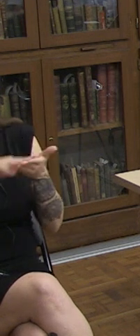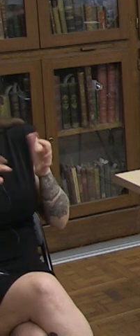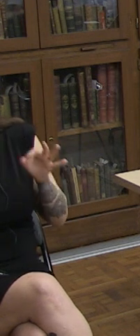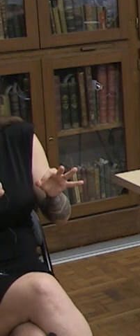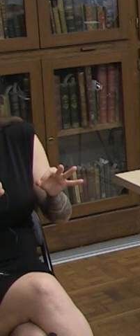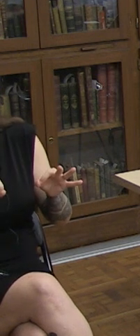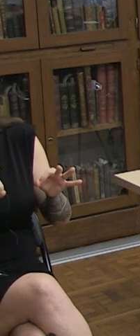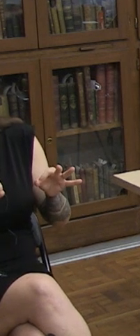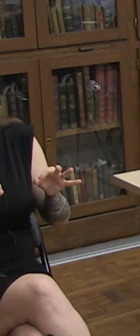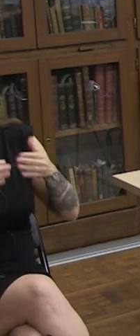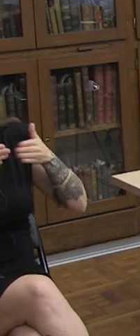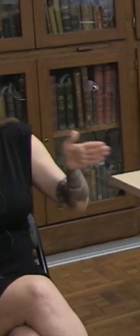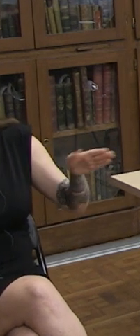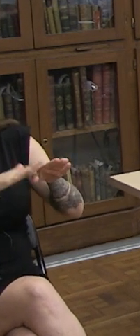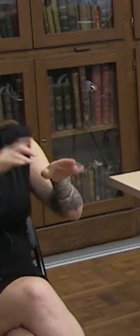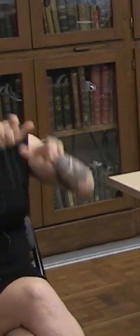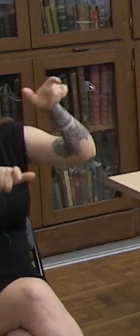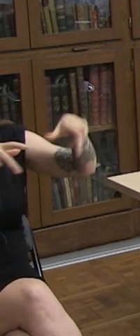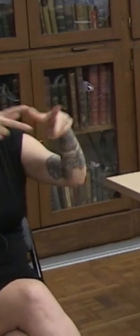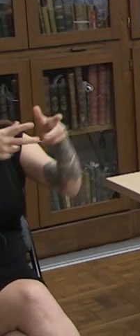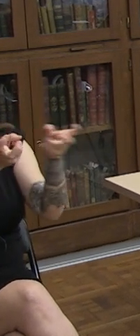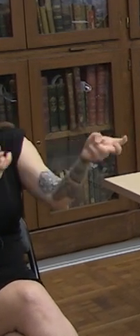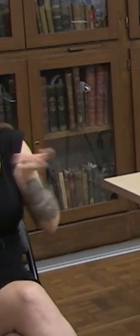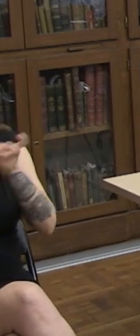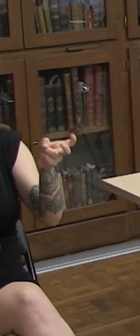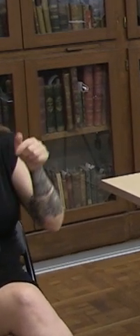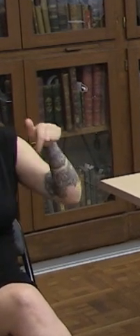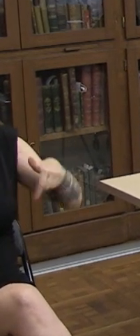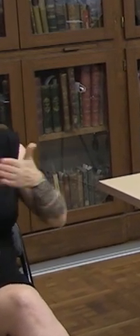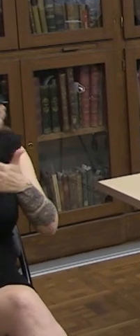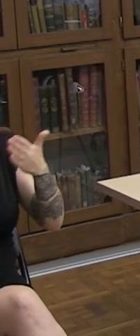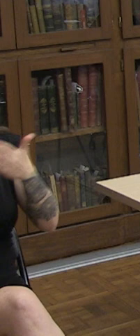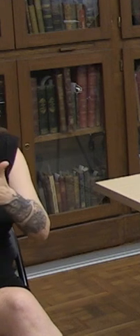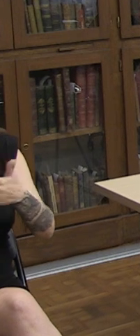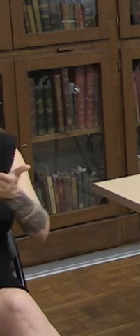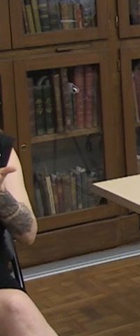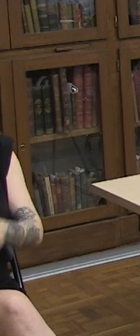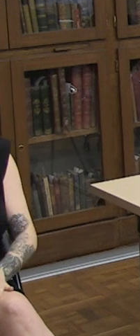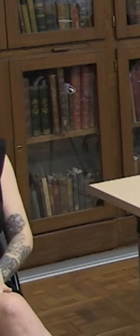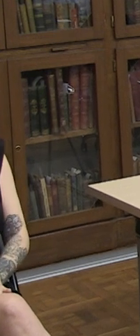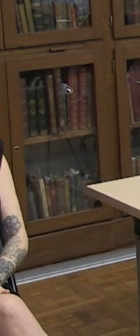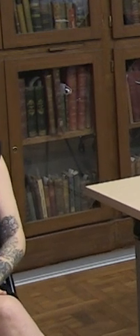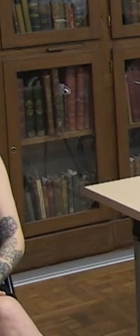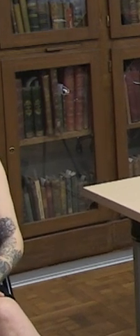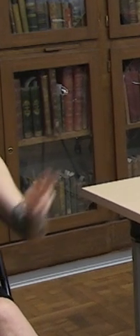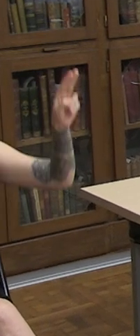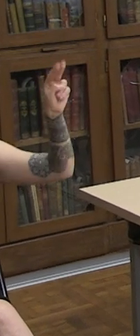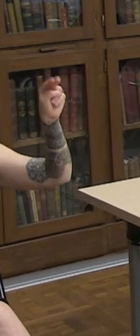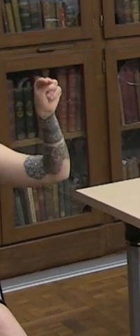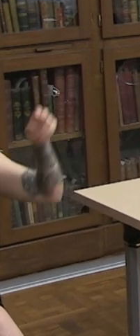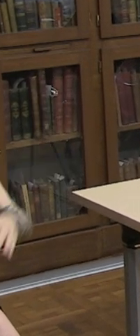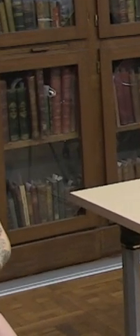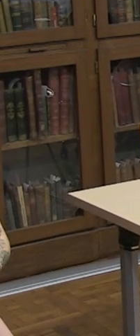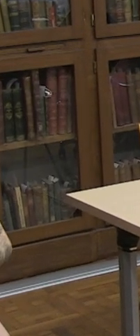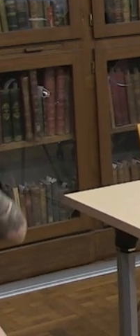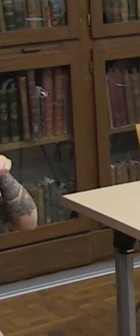voice heard and that's a goal of the University to listen to people is the third seminar we organized with